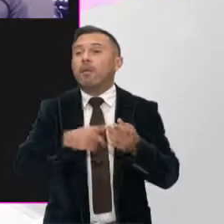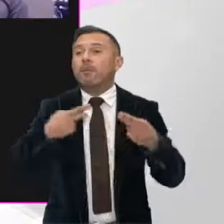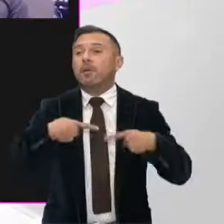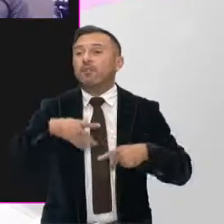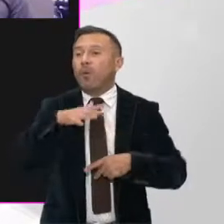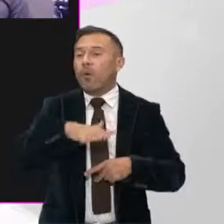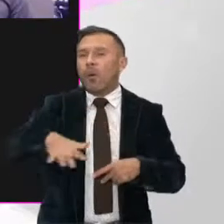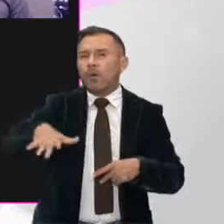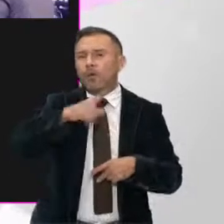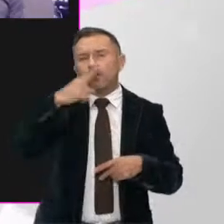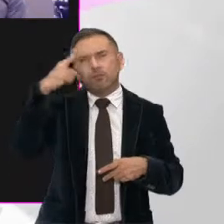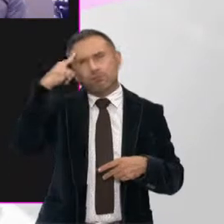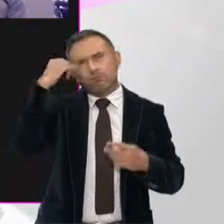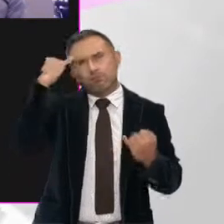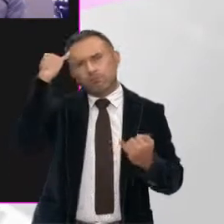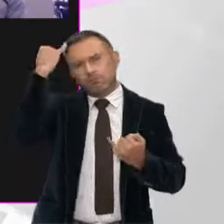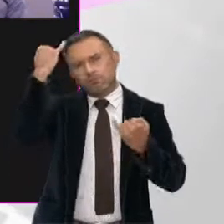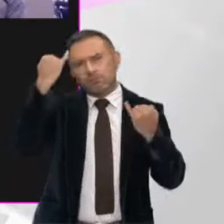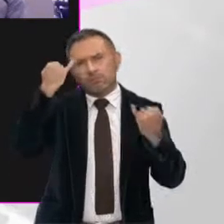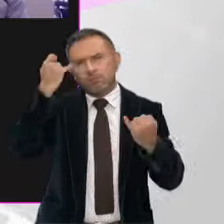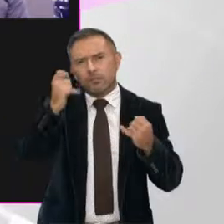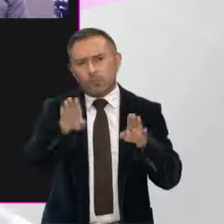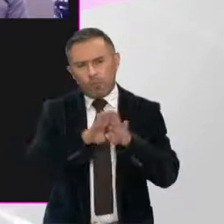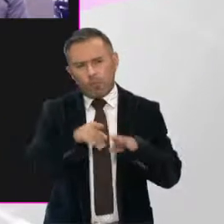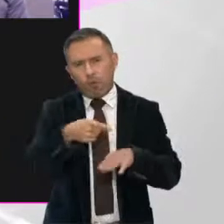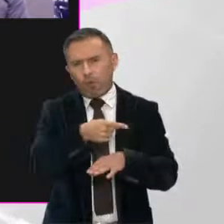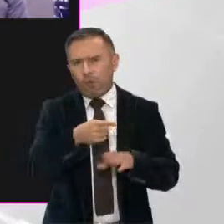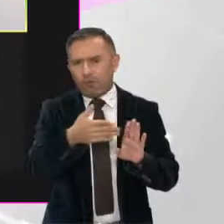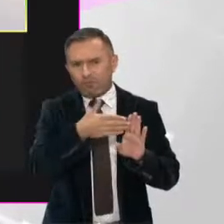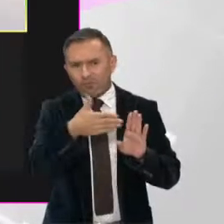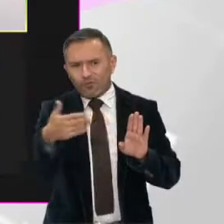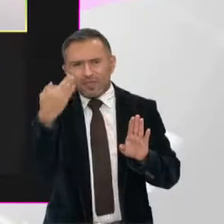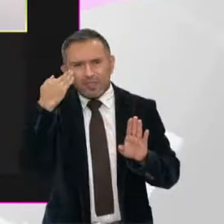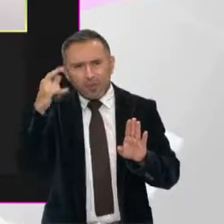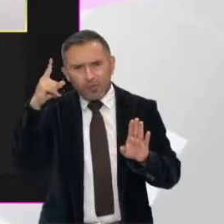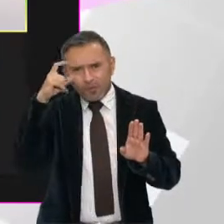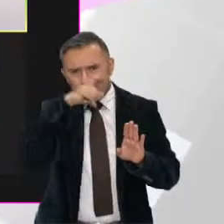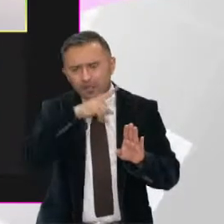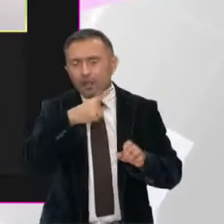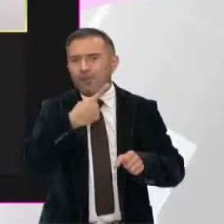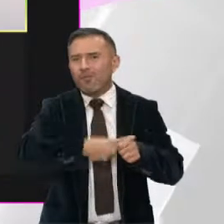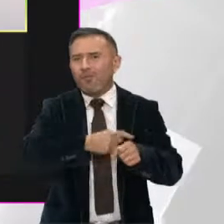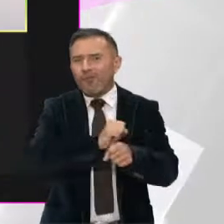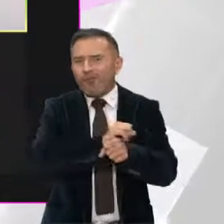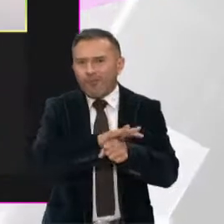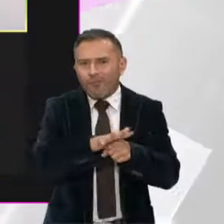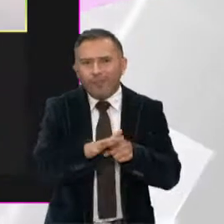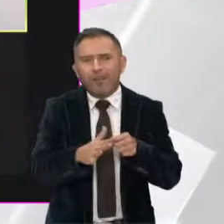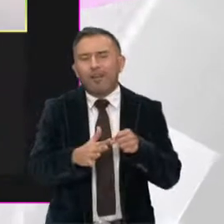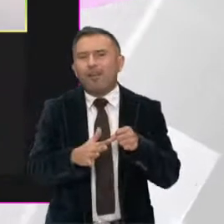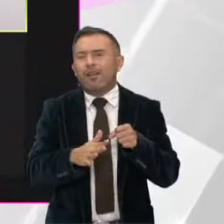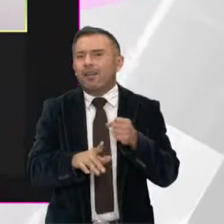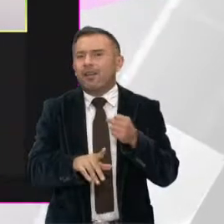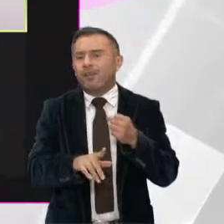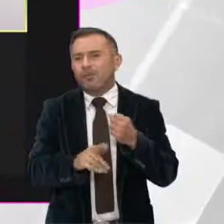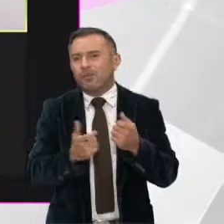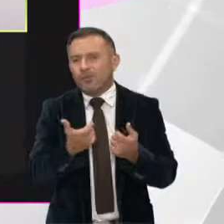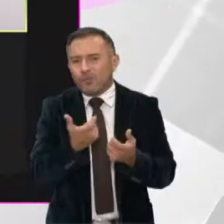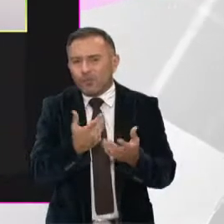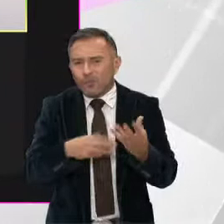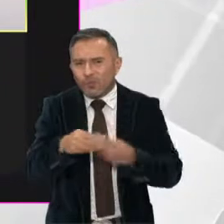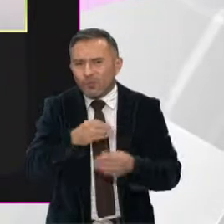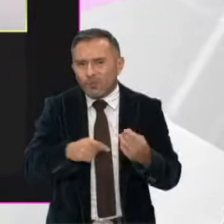and then an association was conformed. These are very difficult times because of the pandemics,